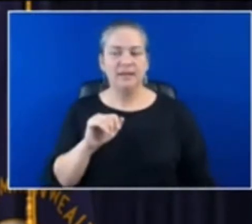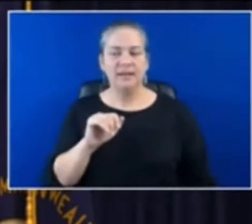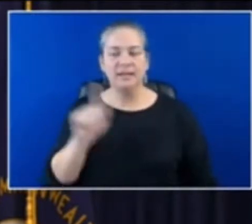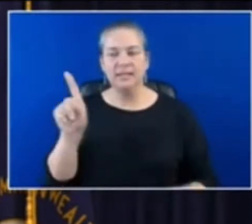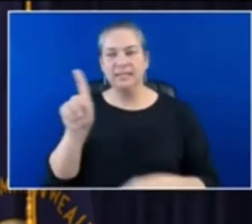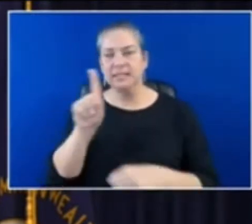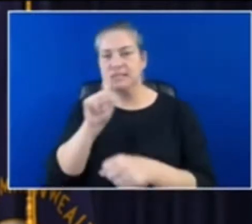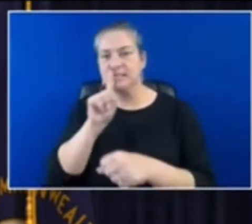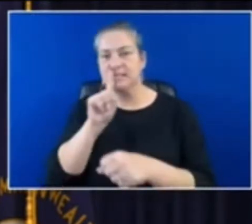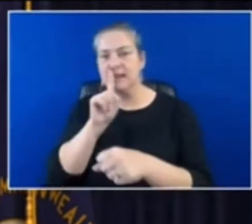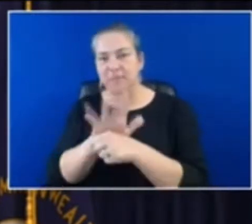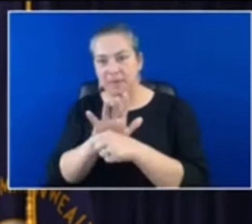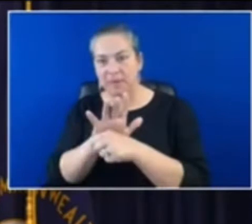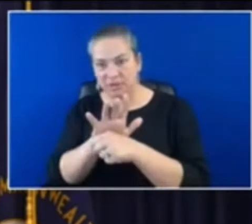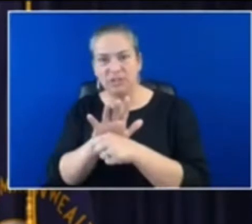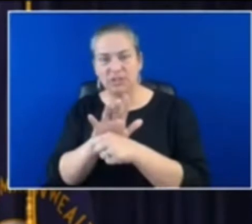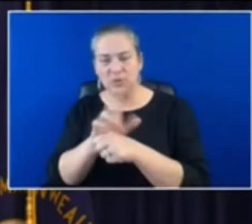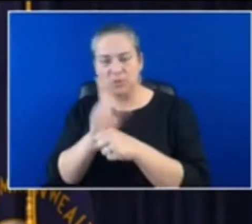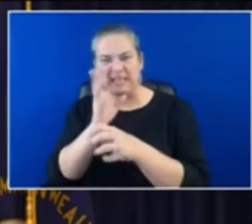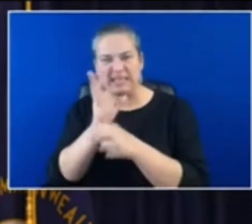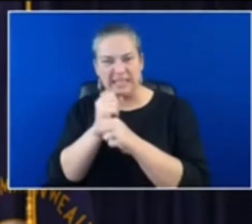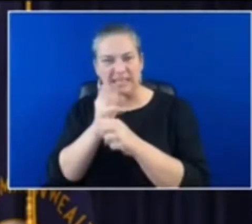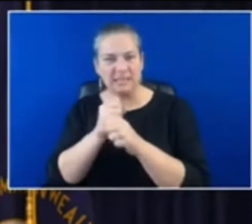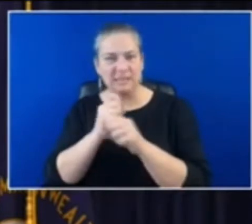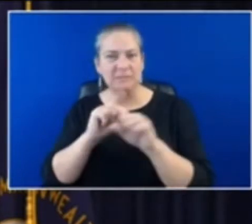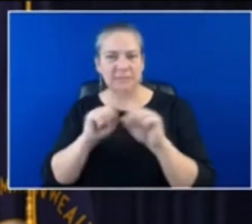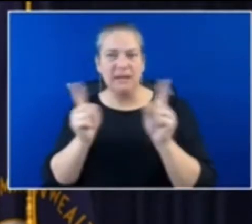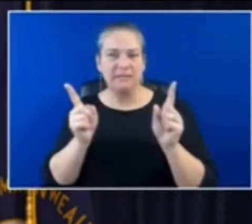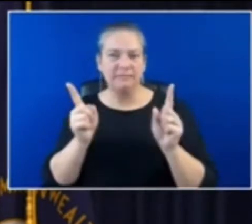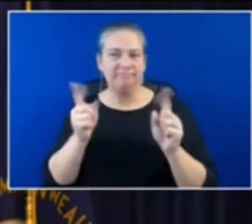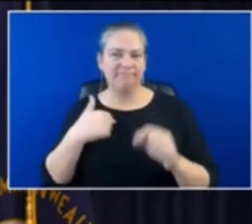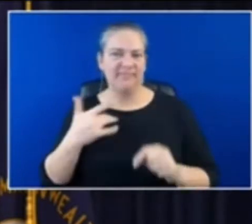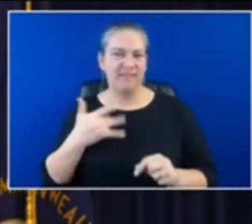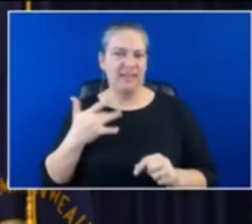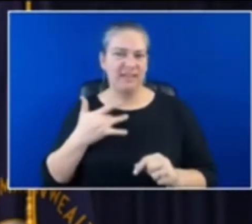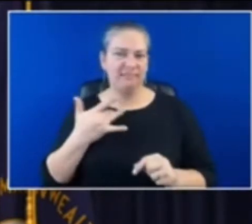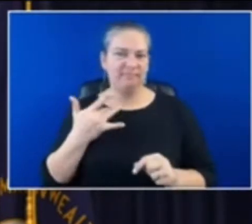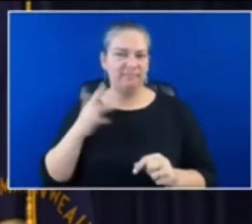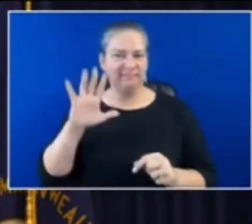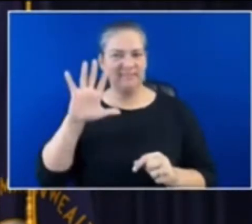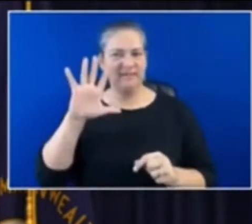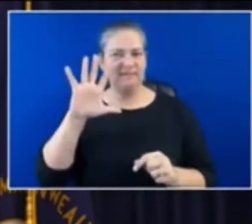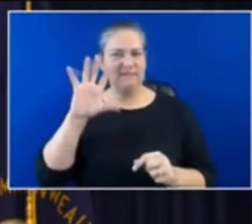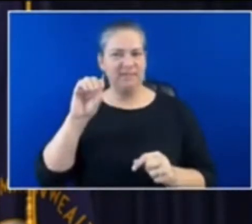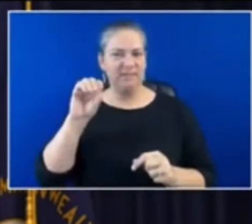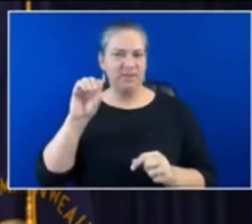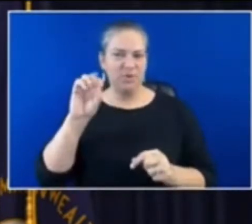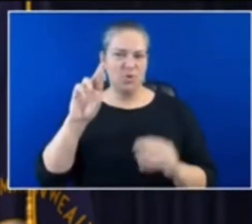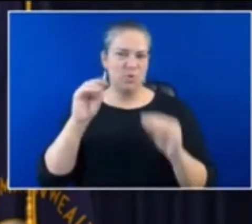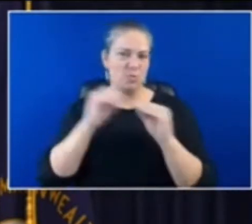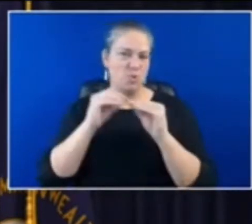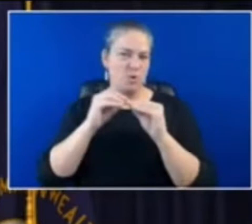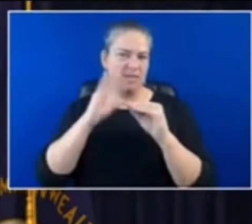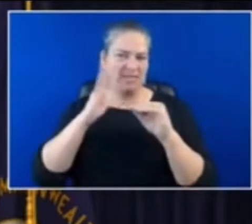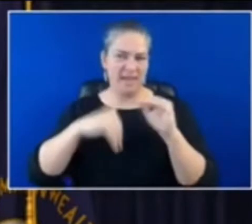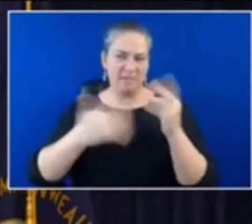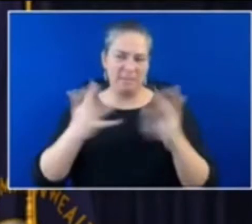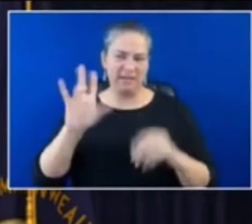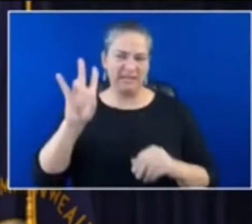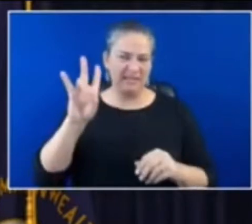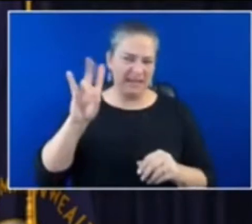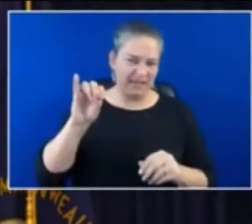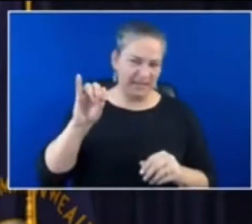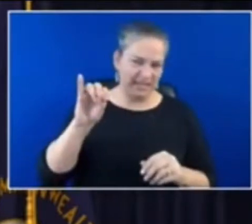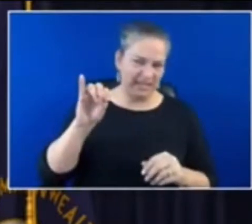coming in, but we are going to lose over 50 people, probably closer to somewhere between 70 and